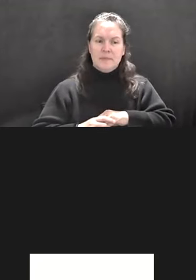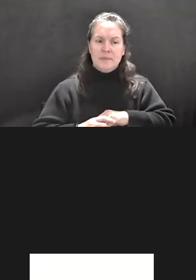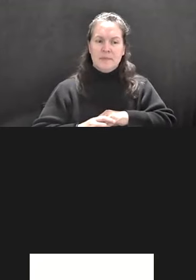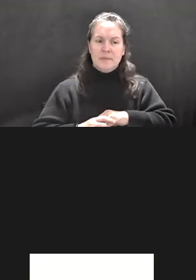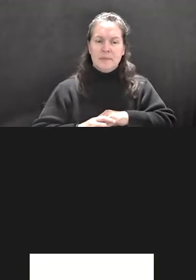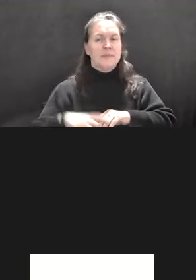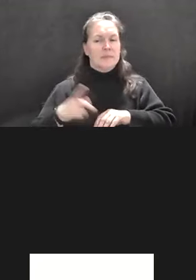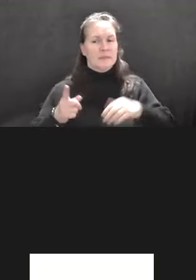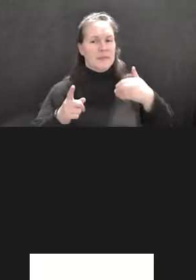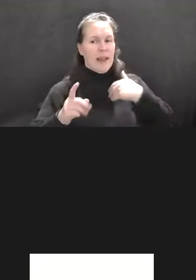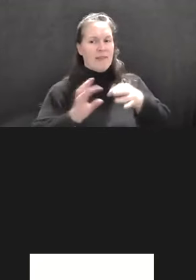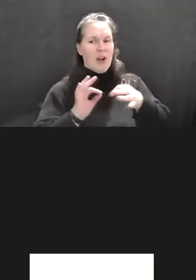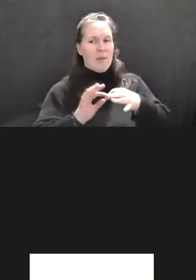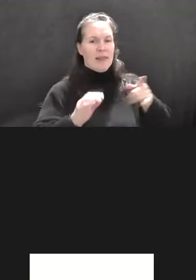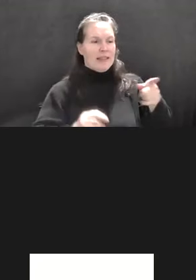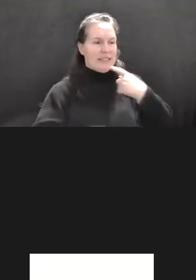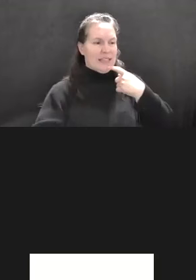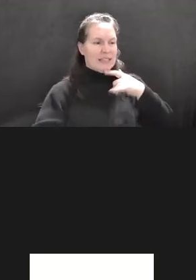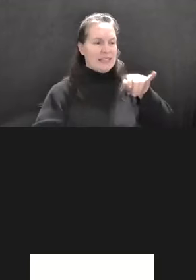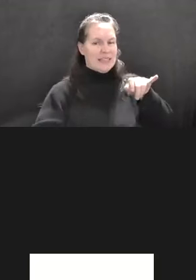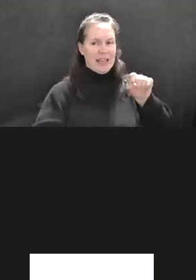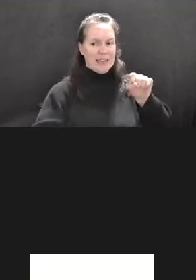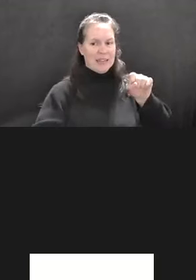There's a comment that says yes.